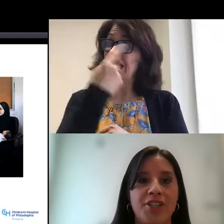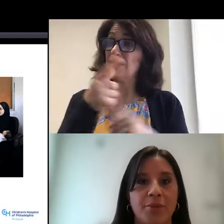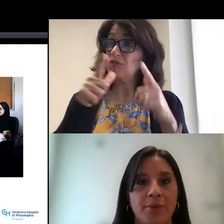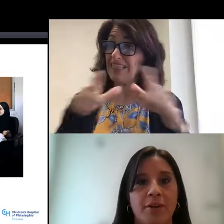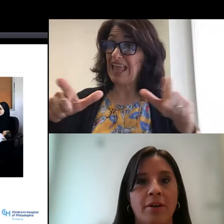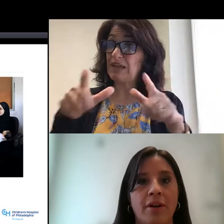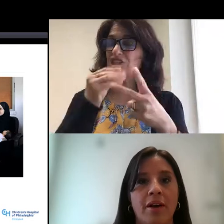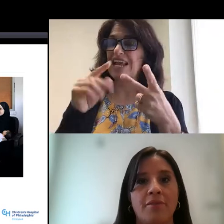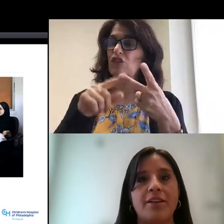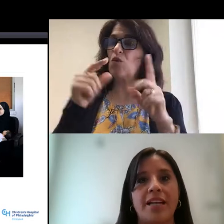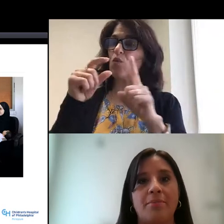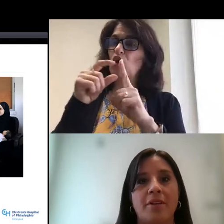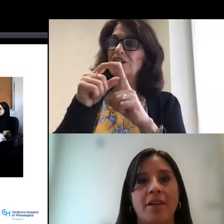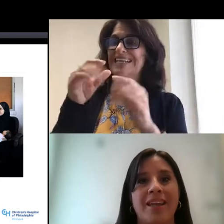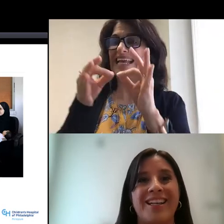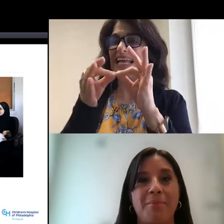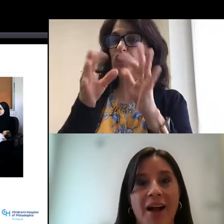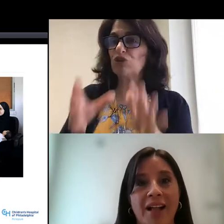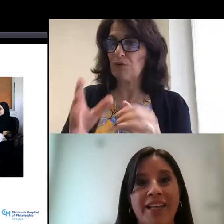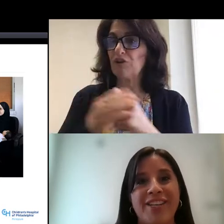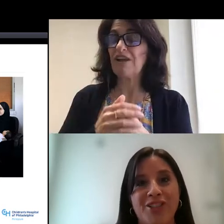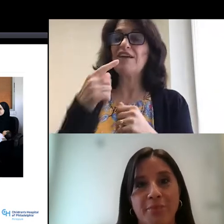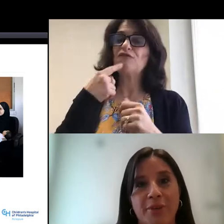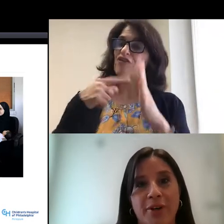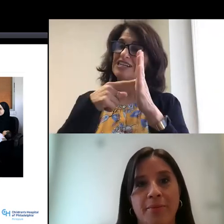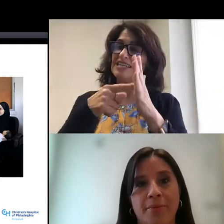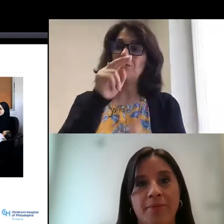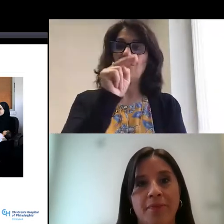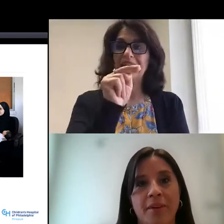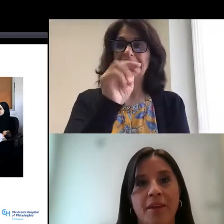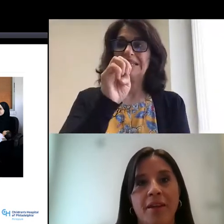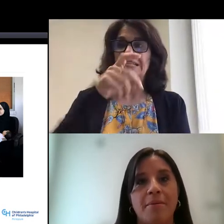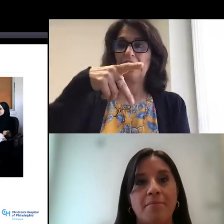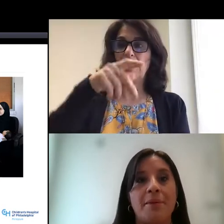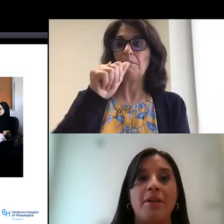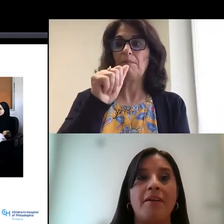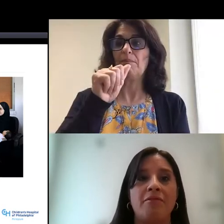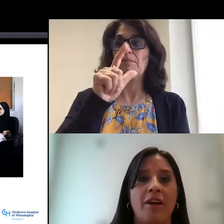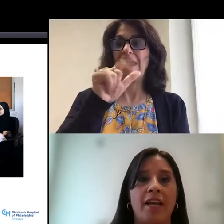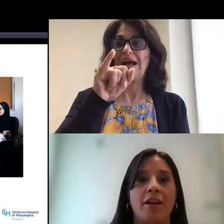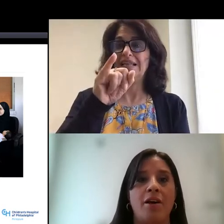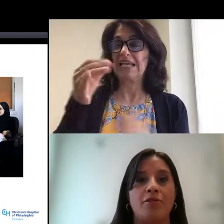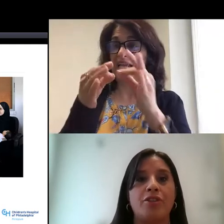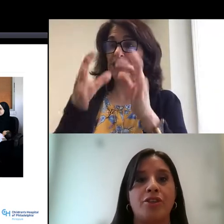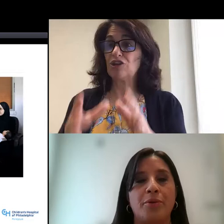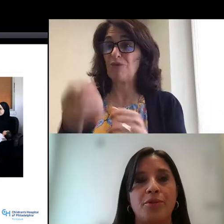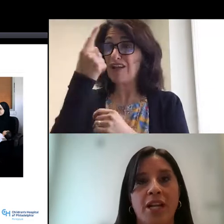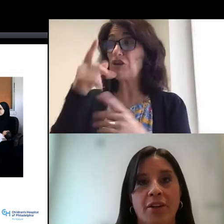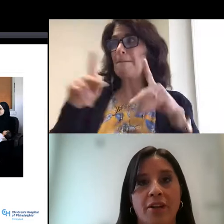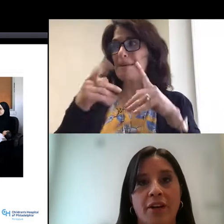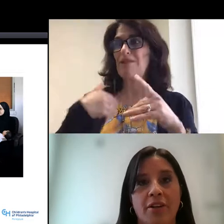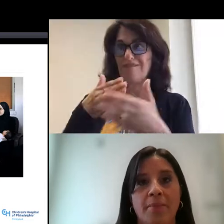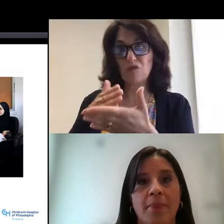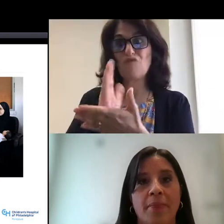word interpreter. For example, Nepali interpreter. People have the right for interpreters